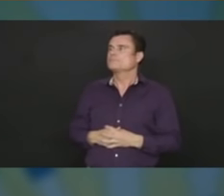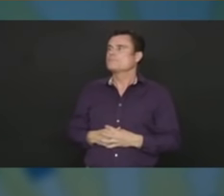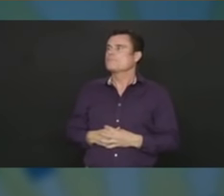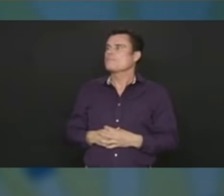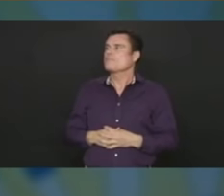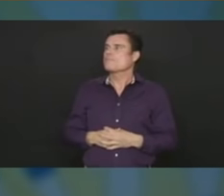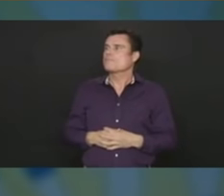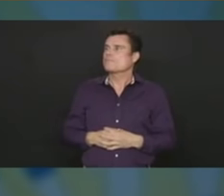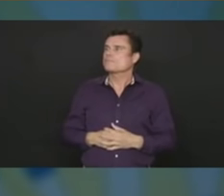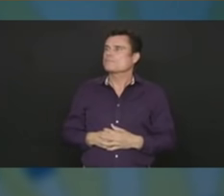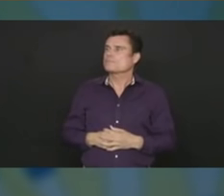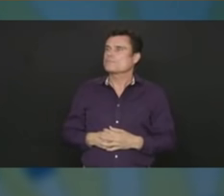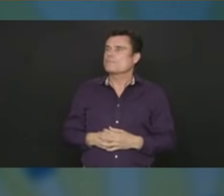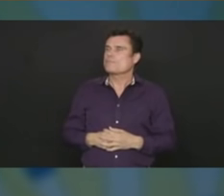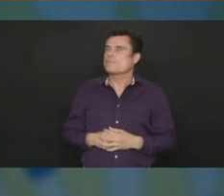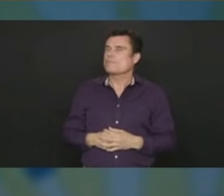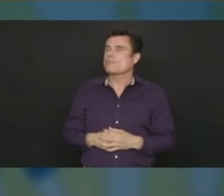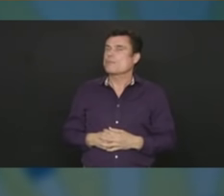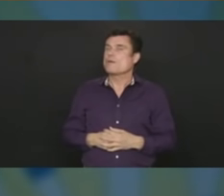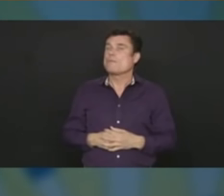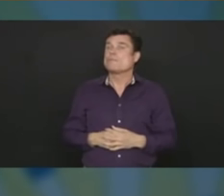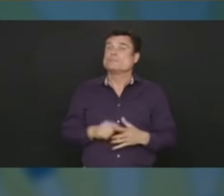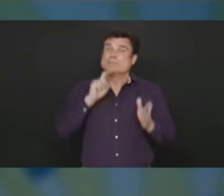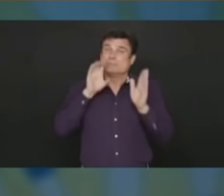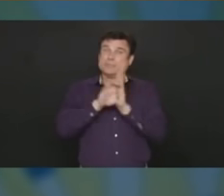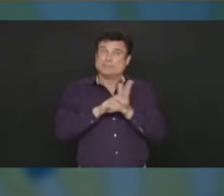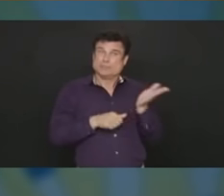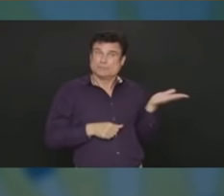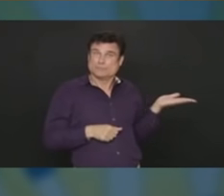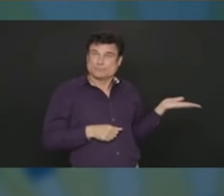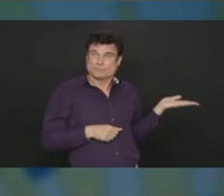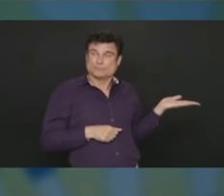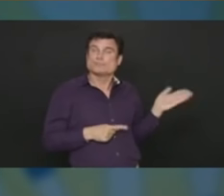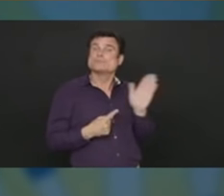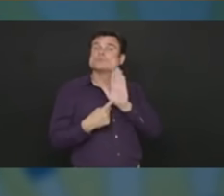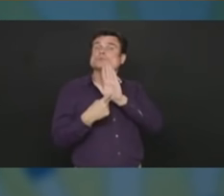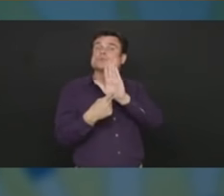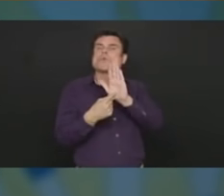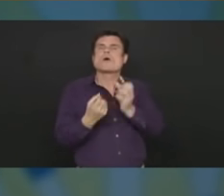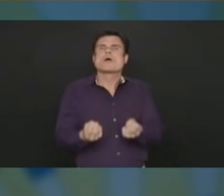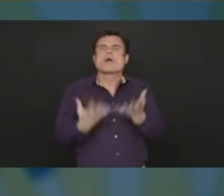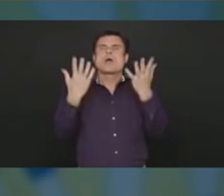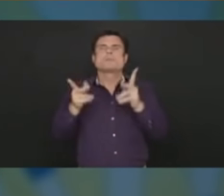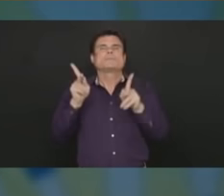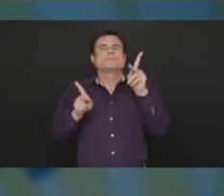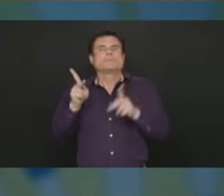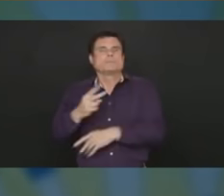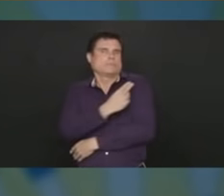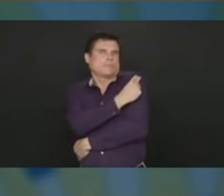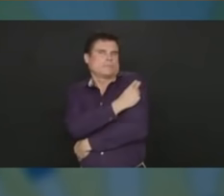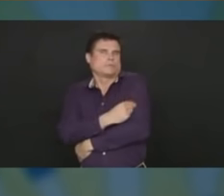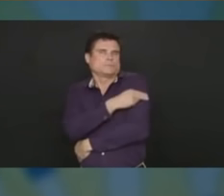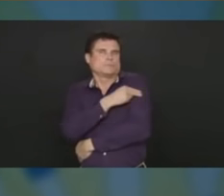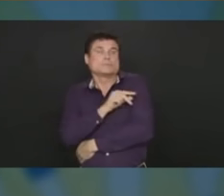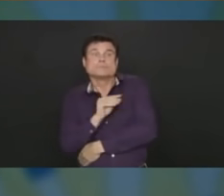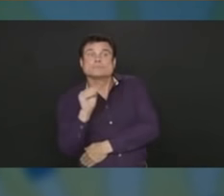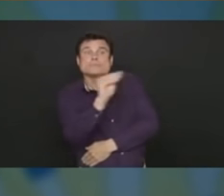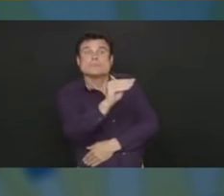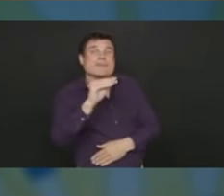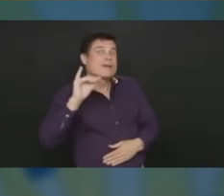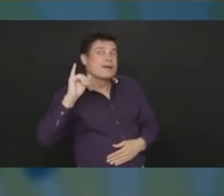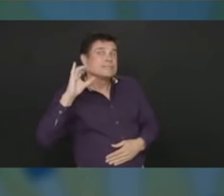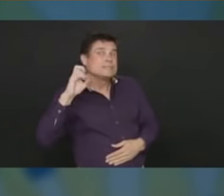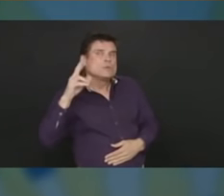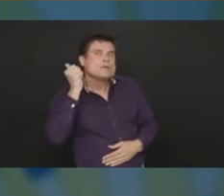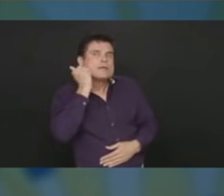get an understanding of how it's affected the different geographical areas. As we can see, most of the people requiring critical